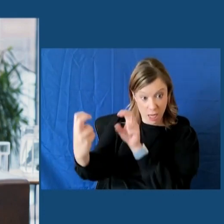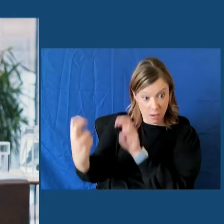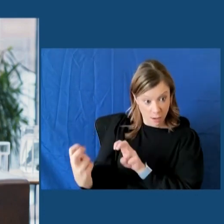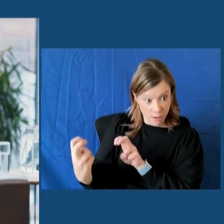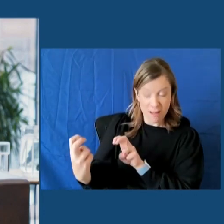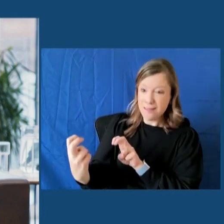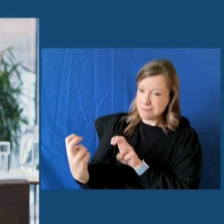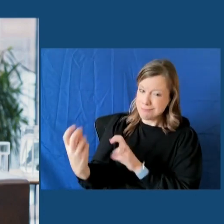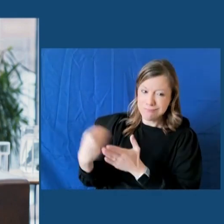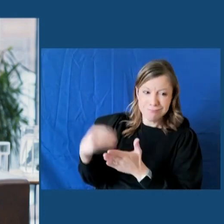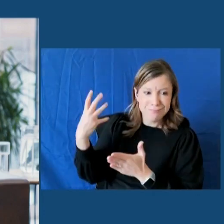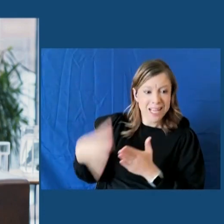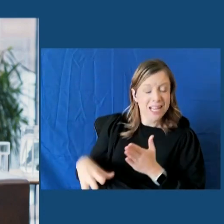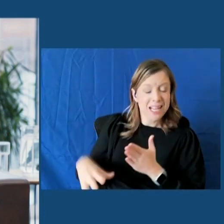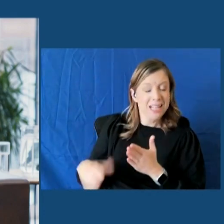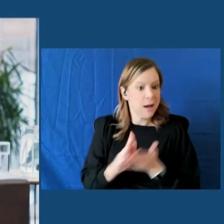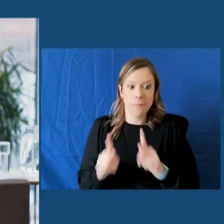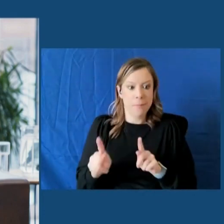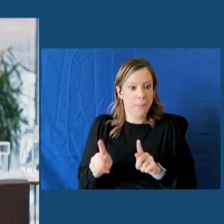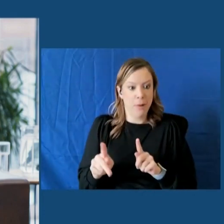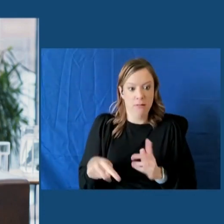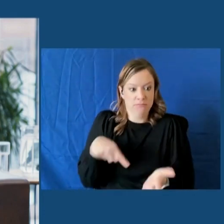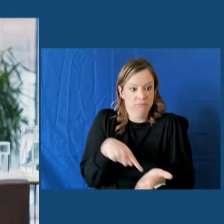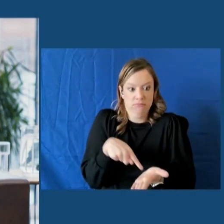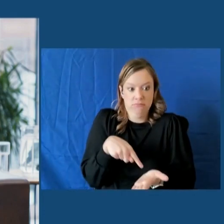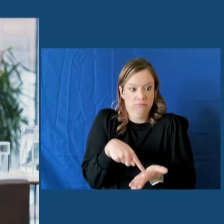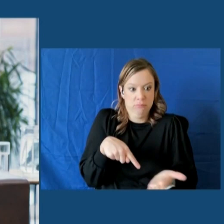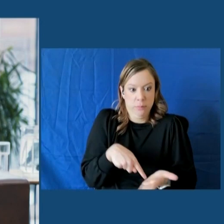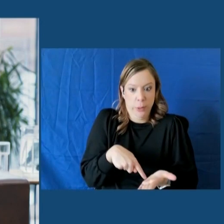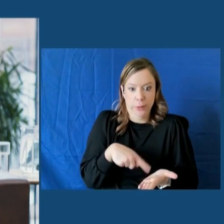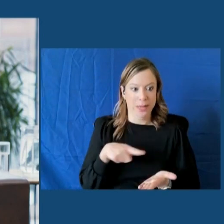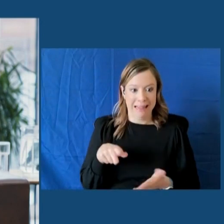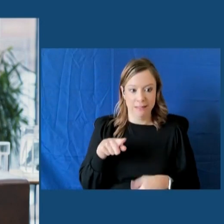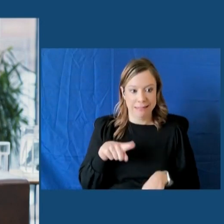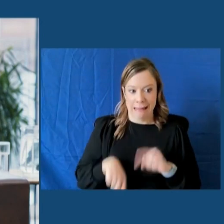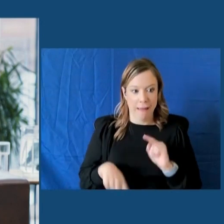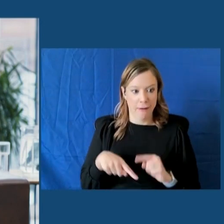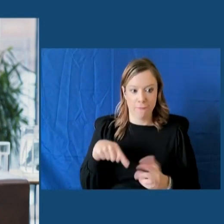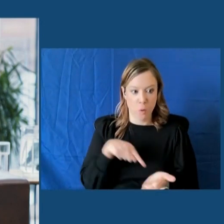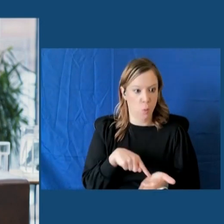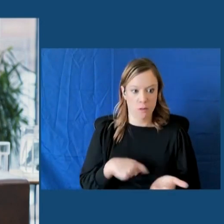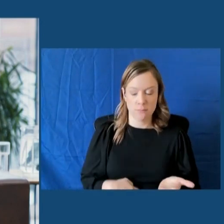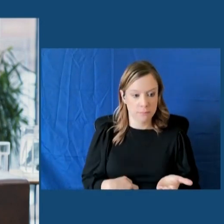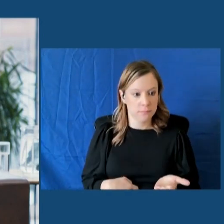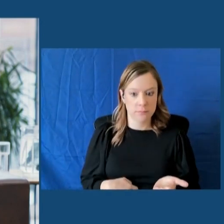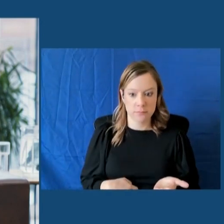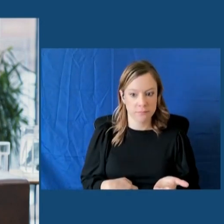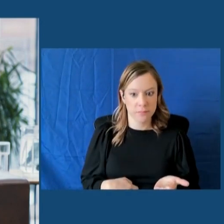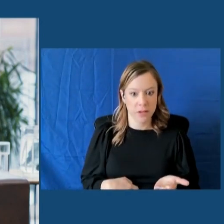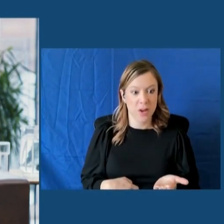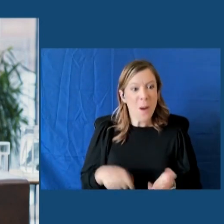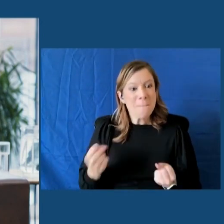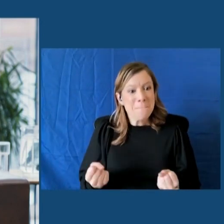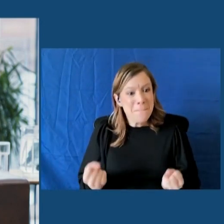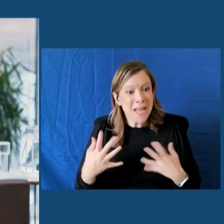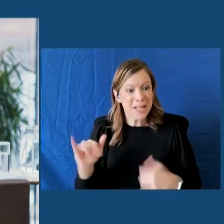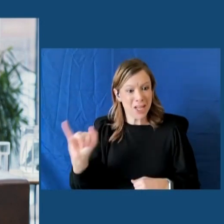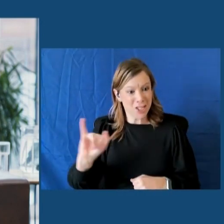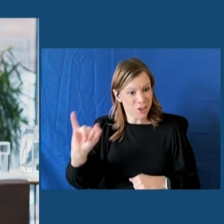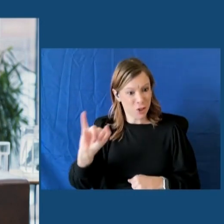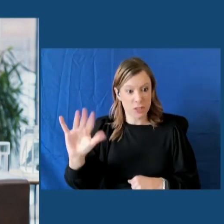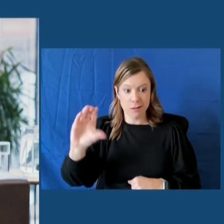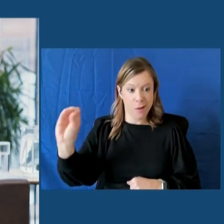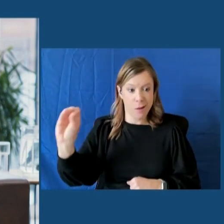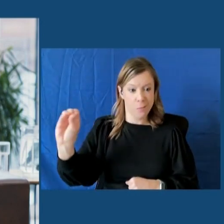out-of-pocket payment. And for too long, many insurance companies have refused to adequately pay for mental